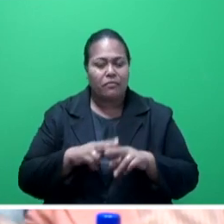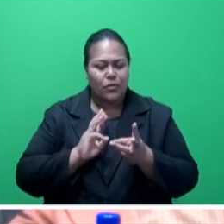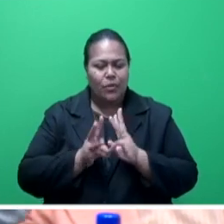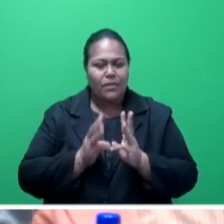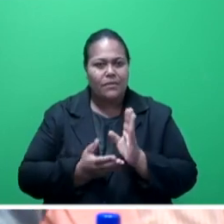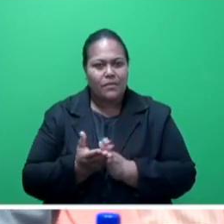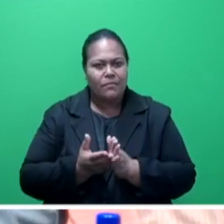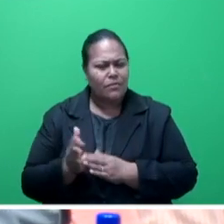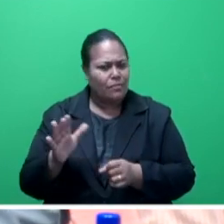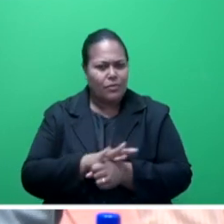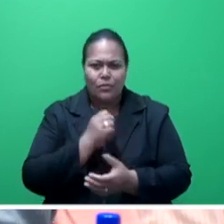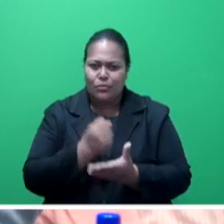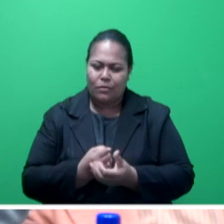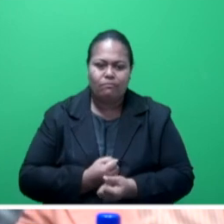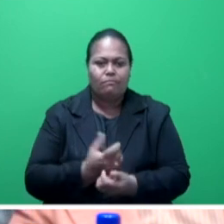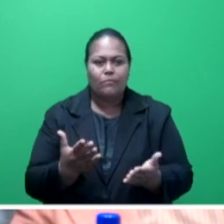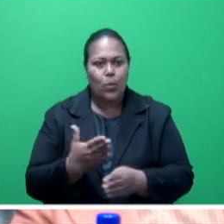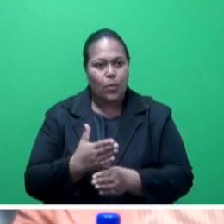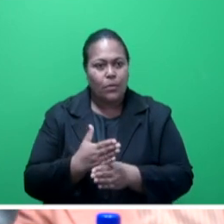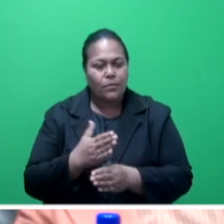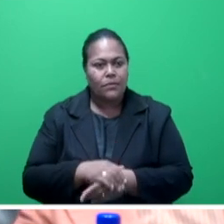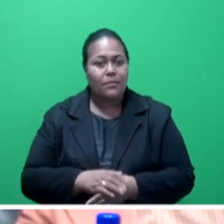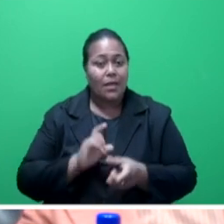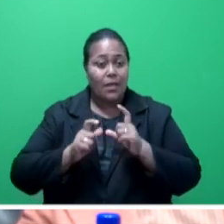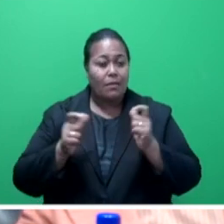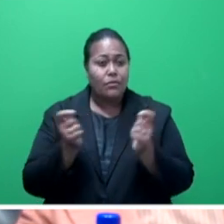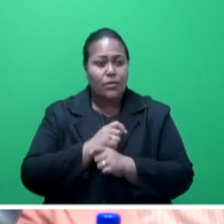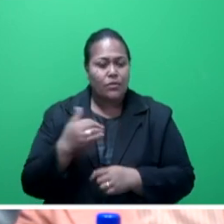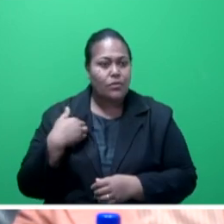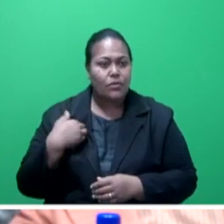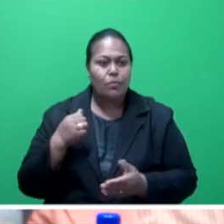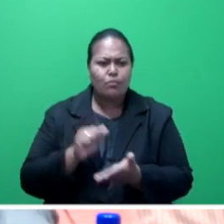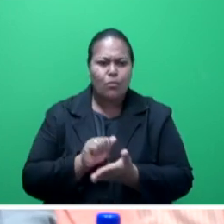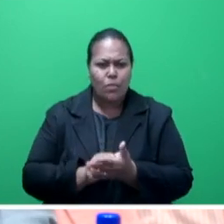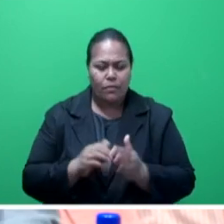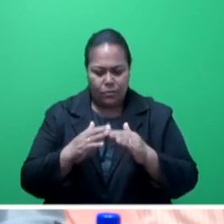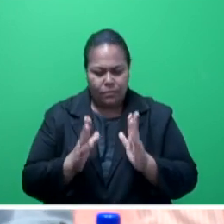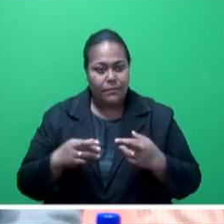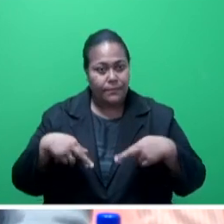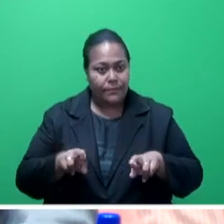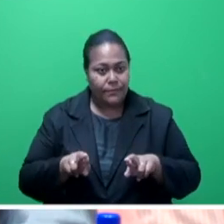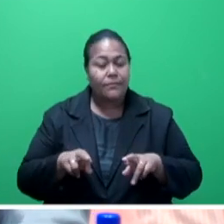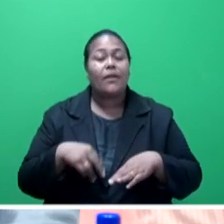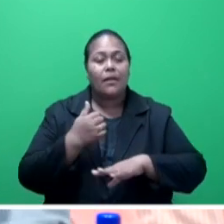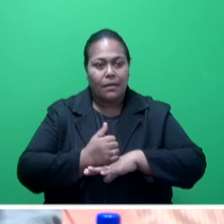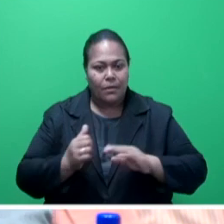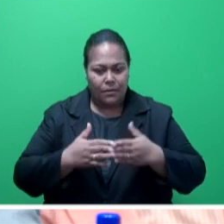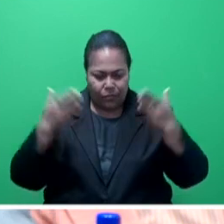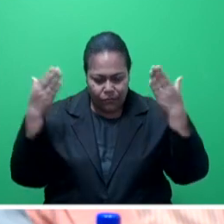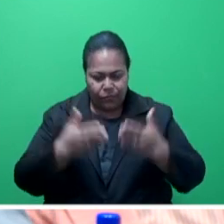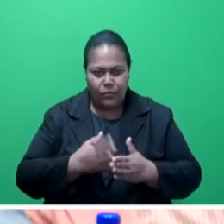deliver its jobs, sir. Climate change is having a massive impact on our infrastructure, and government is focused on